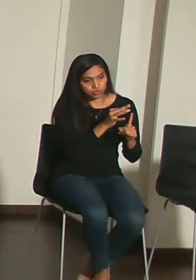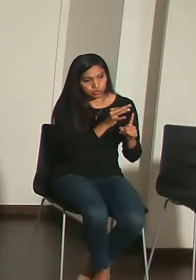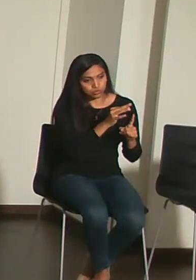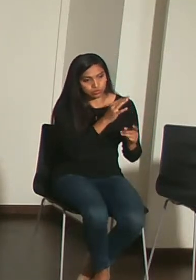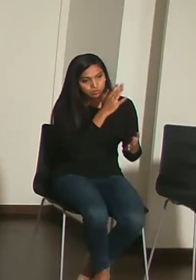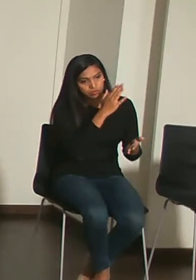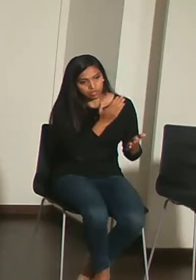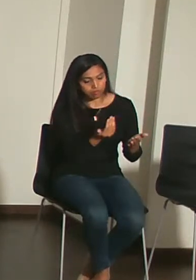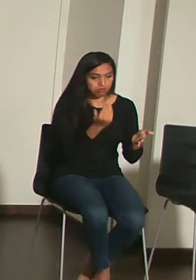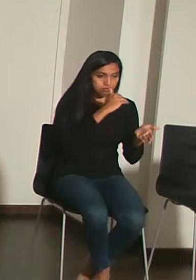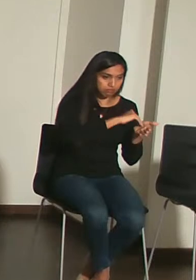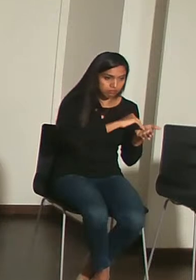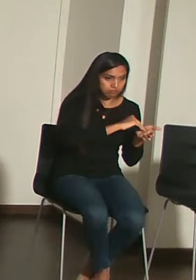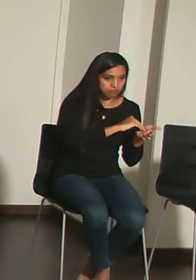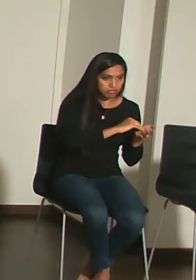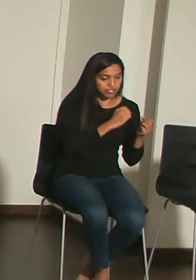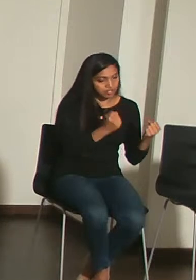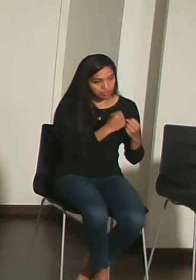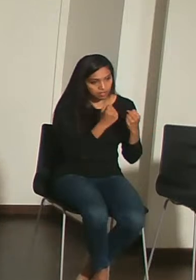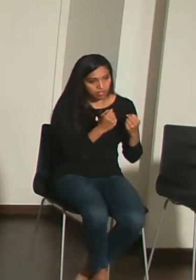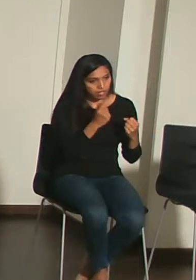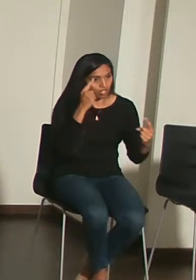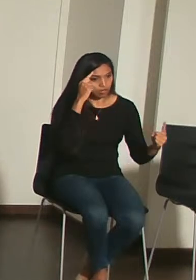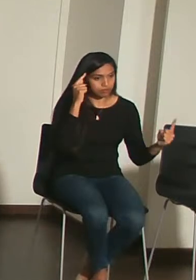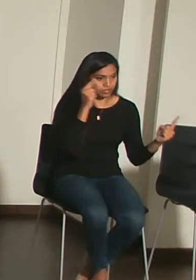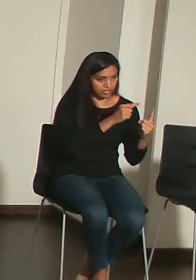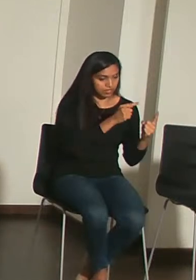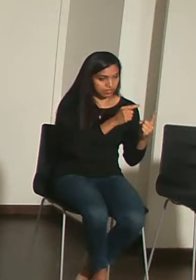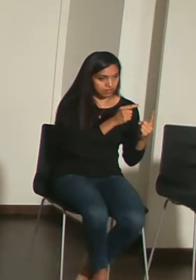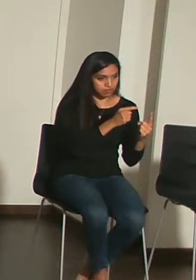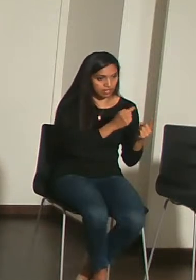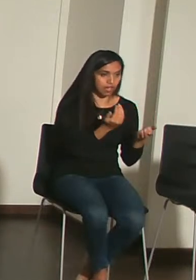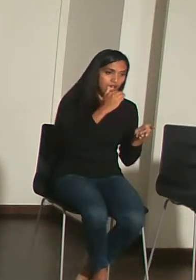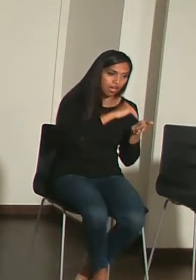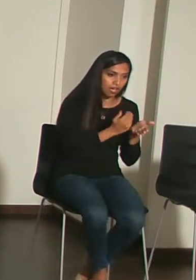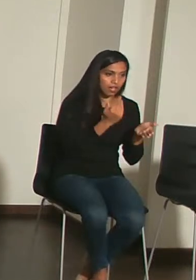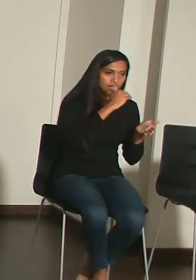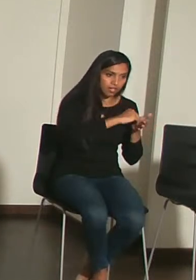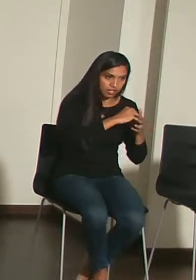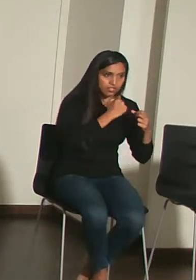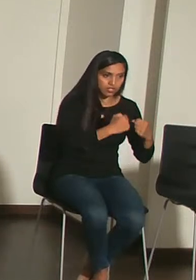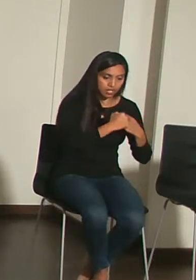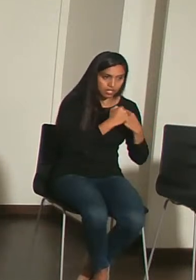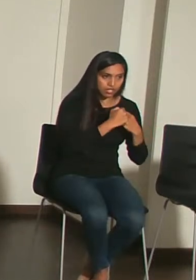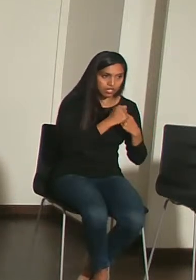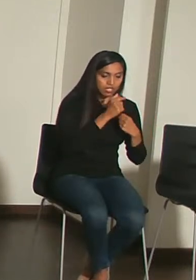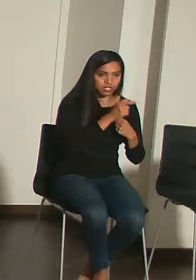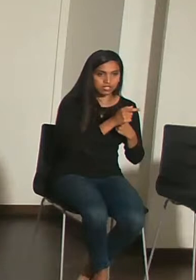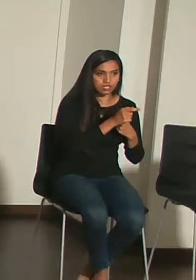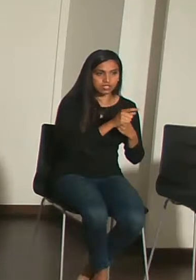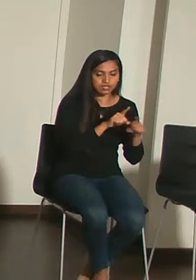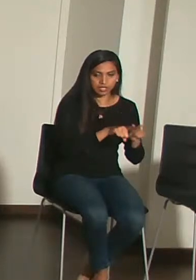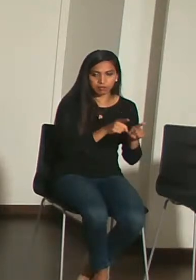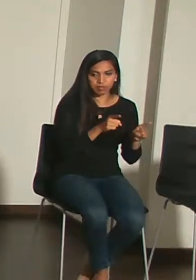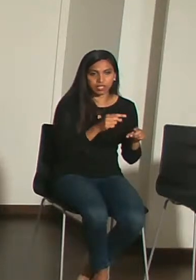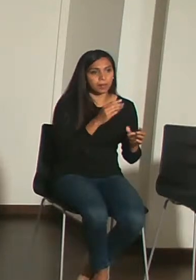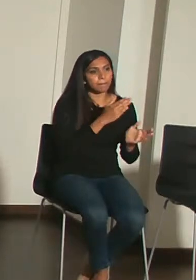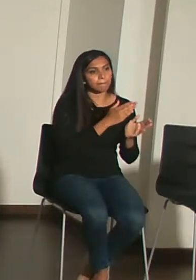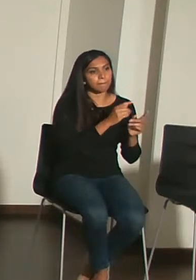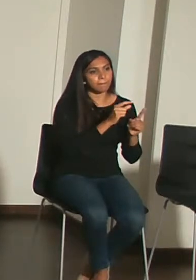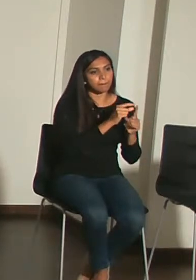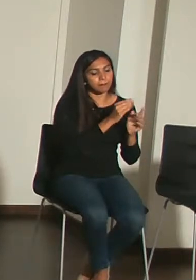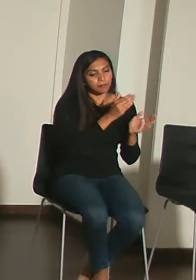crux that so that's objectifying itself. That is what I think when we're looking at process,